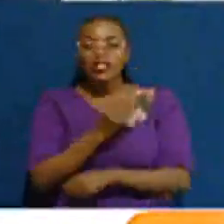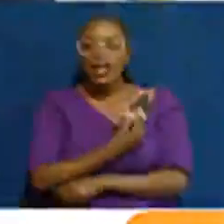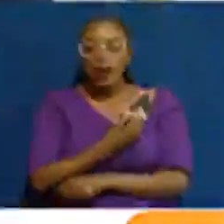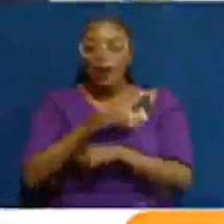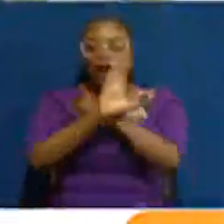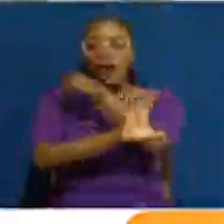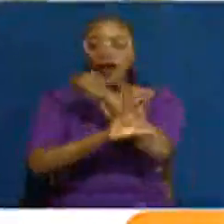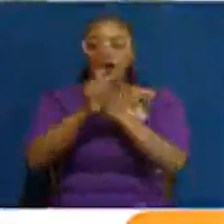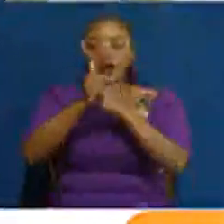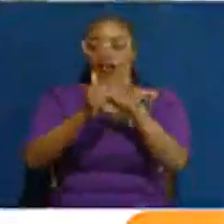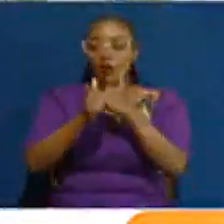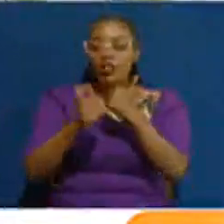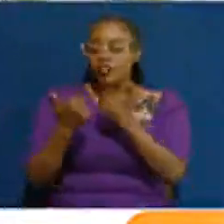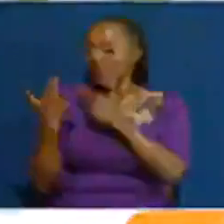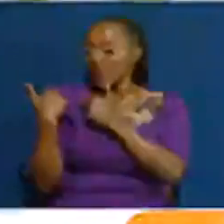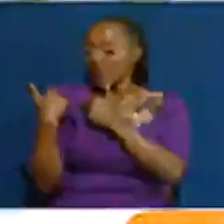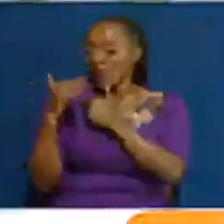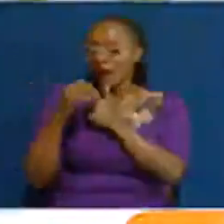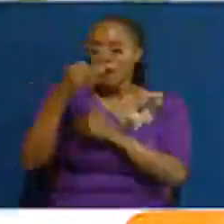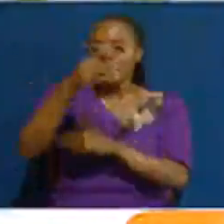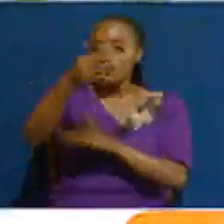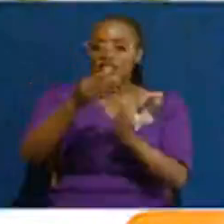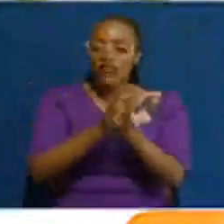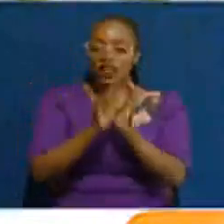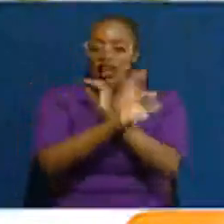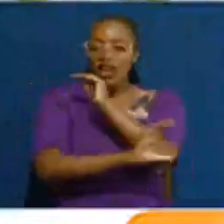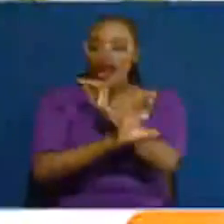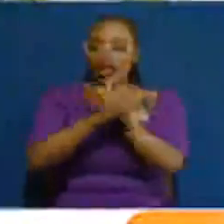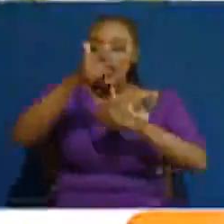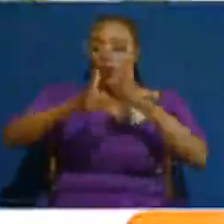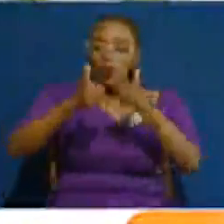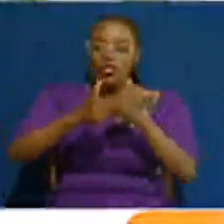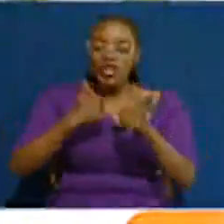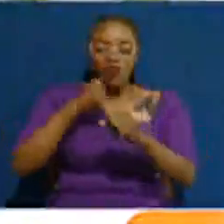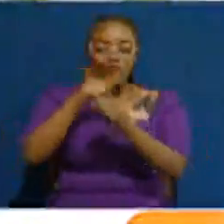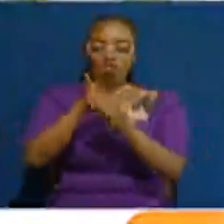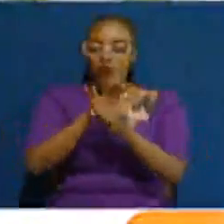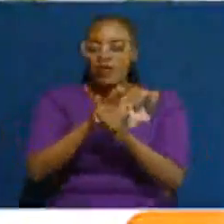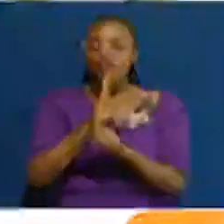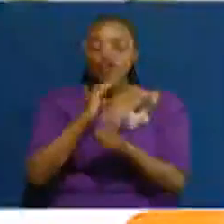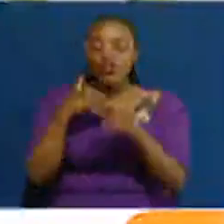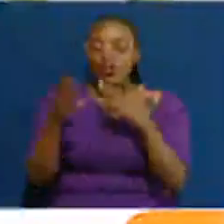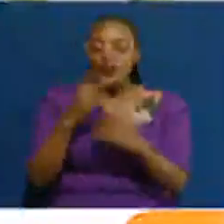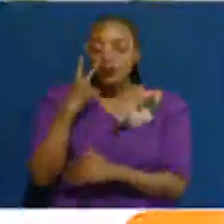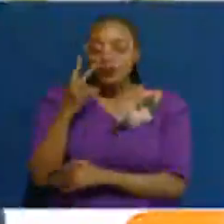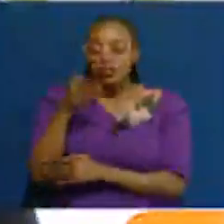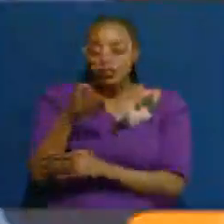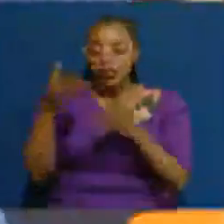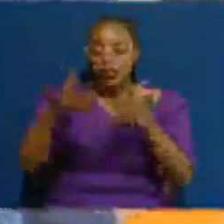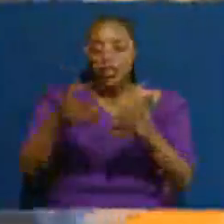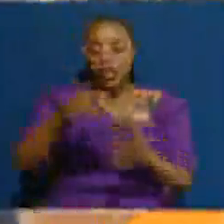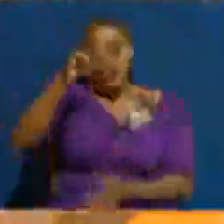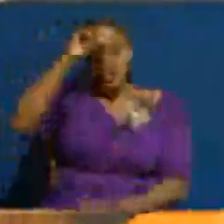that is in charge of its own destiny and not a country that is full of debt the way we are witnessing in this current administration.